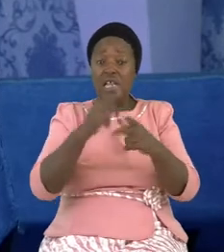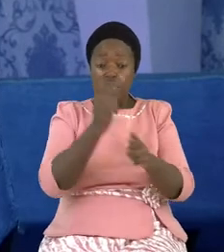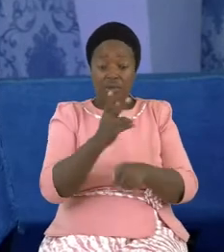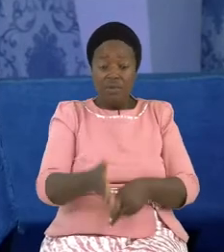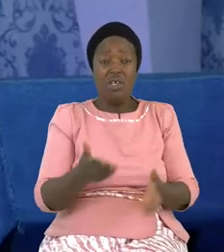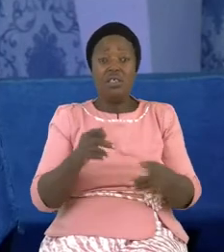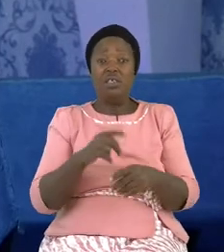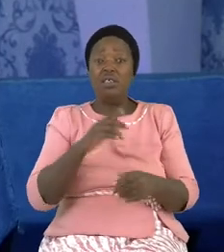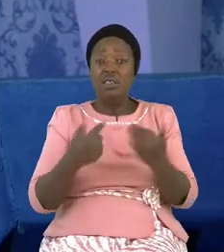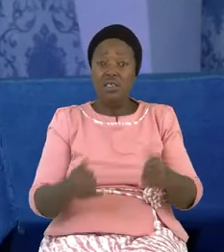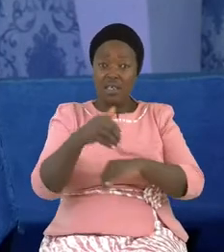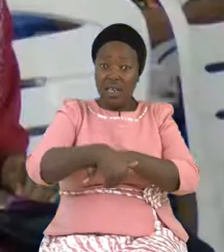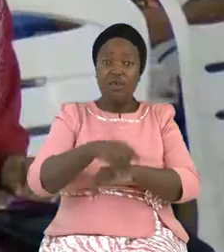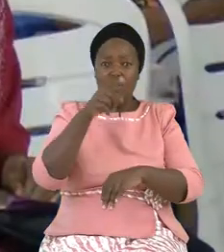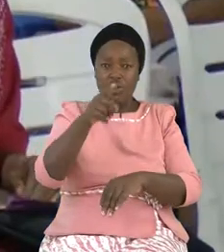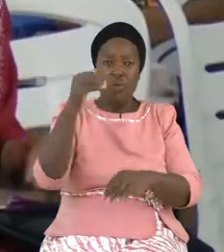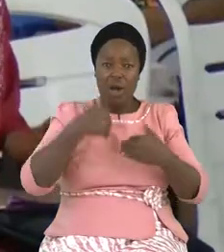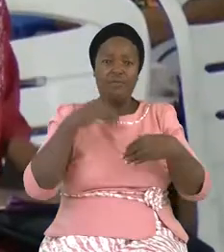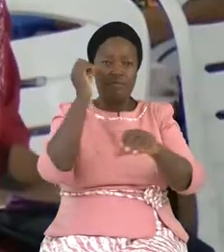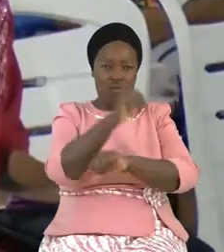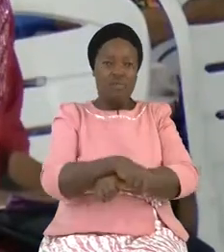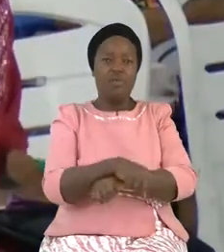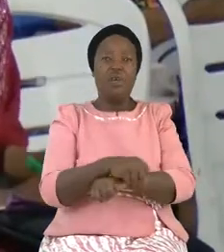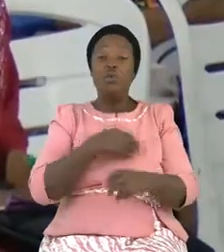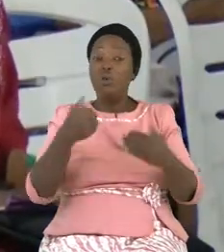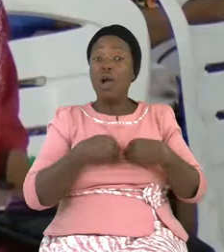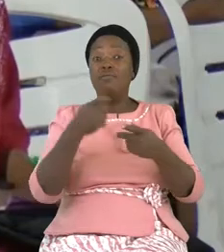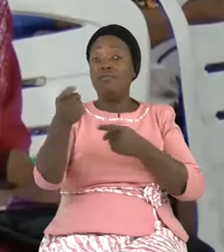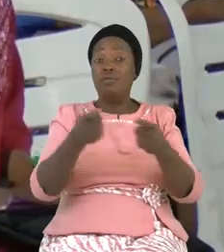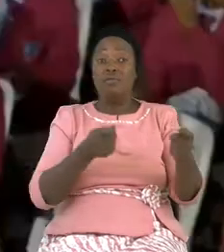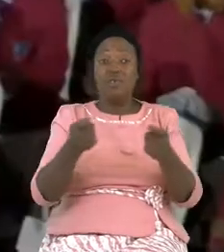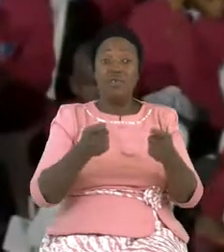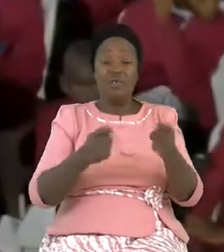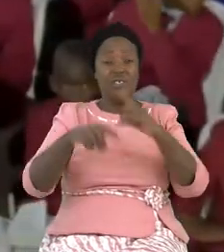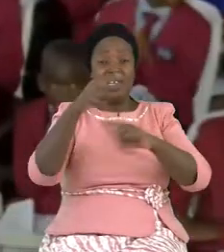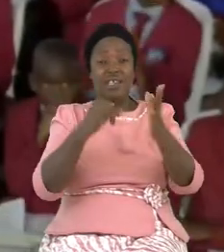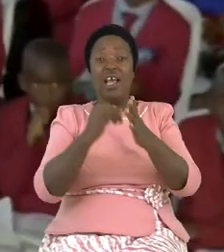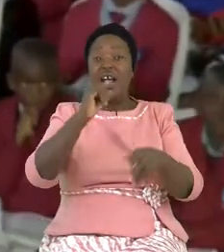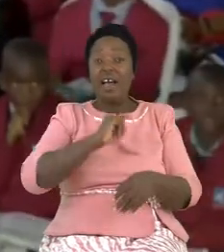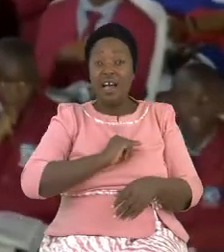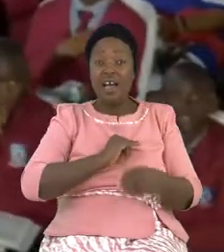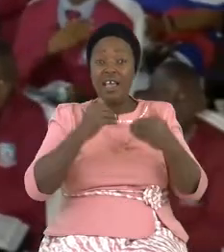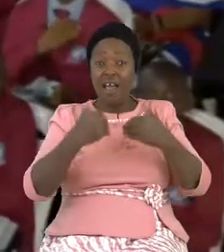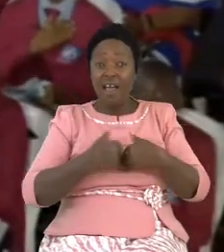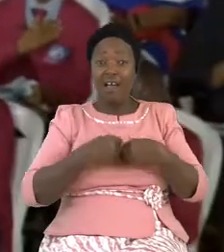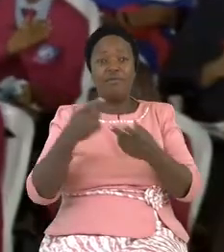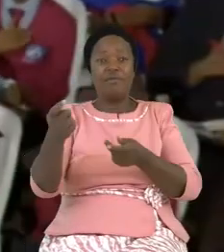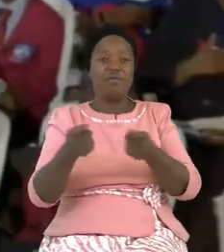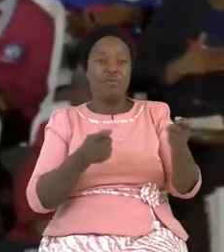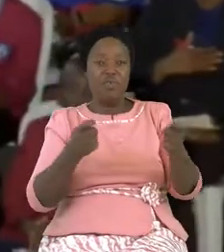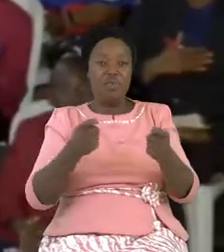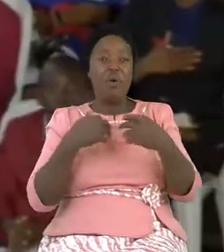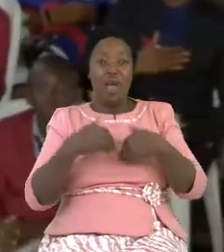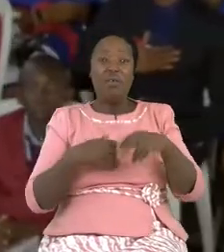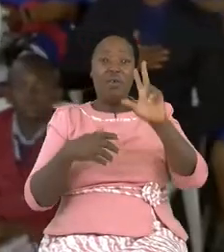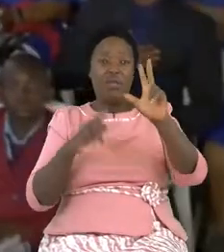tonight you have dominion. I have dominion. Three things we're looking at in this